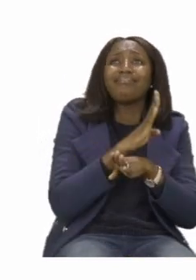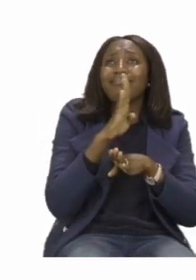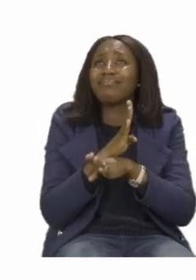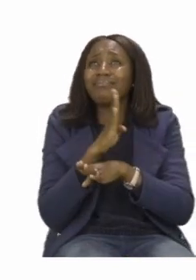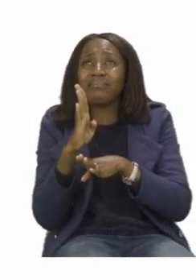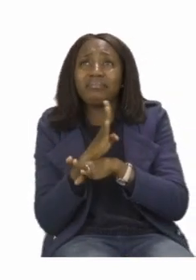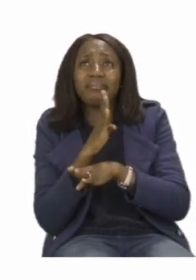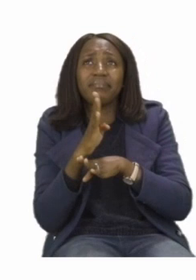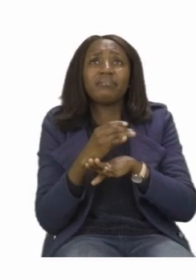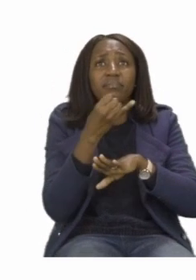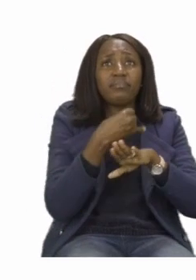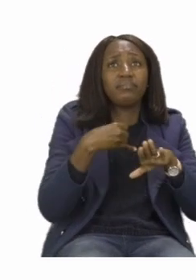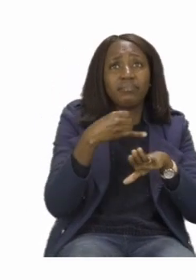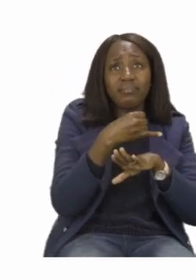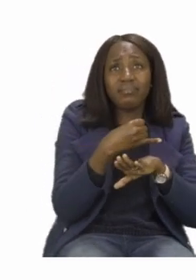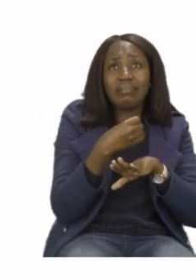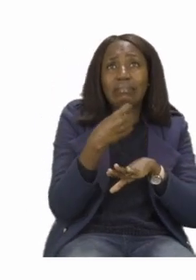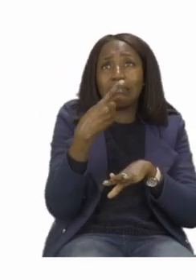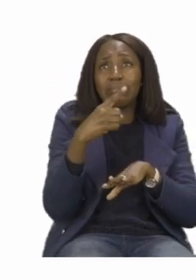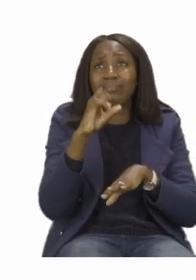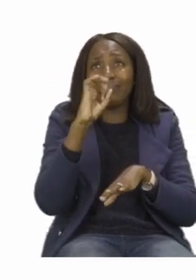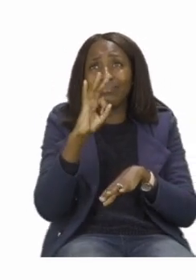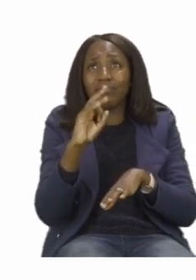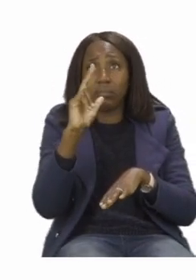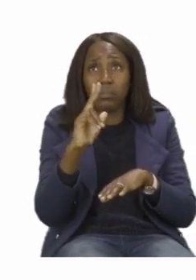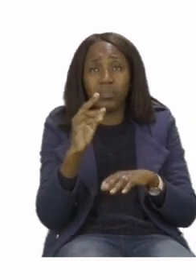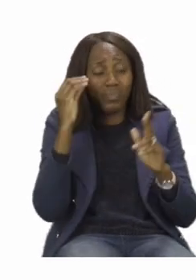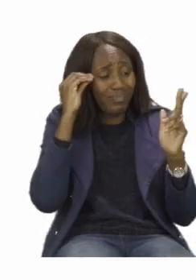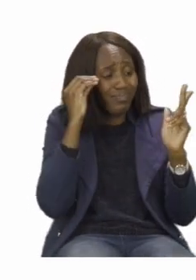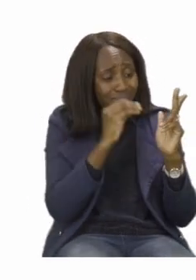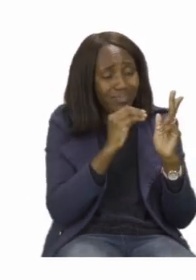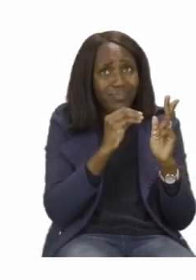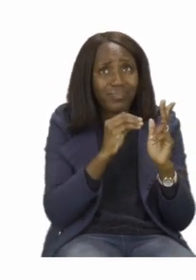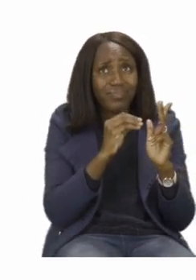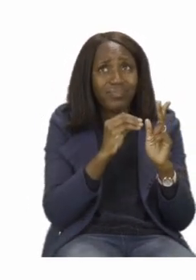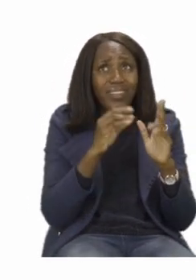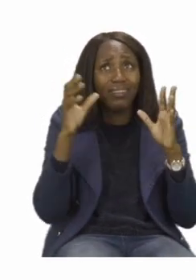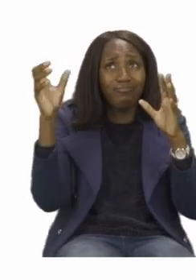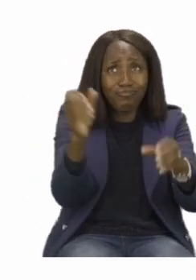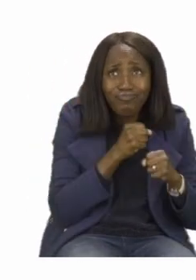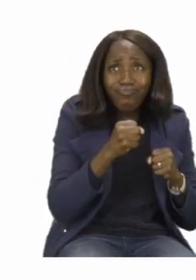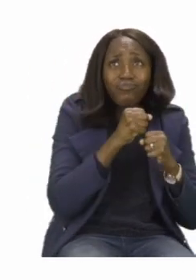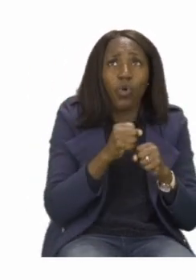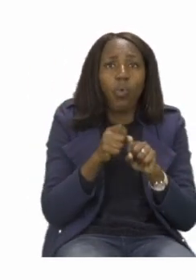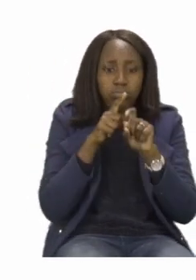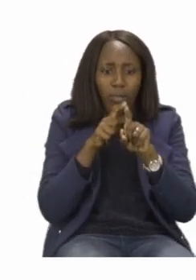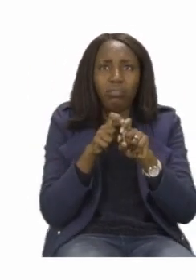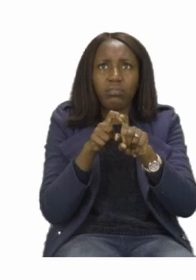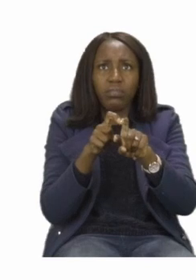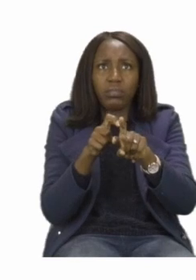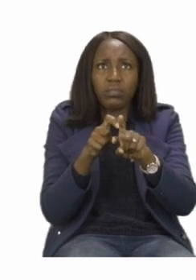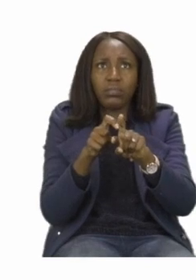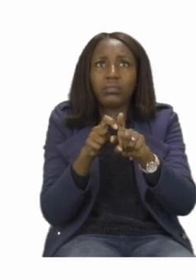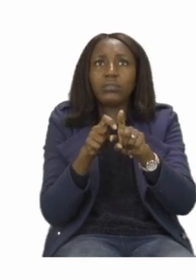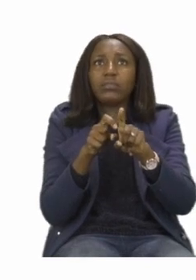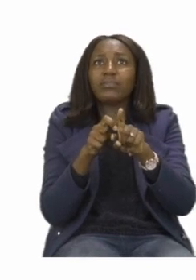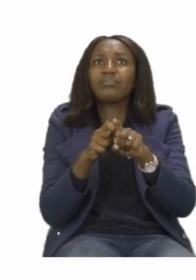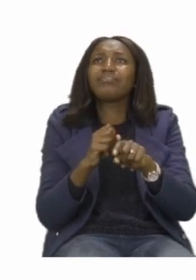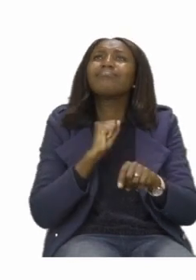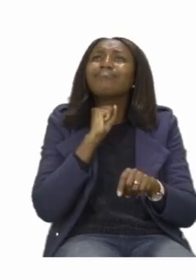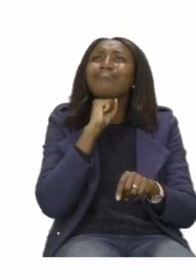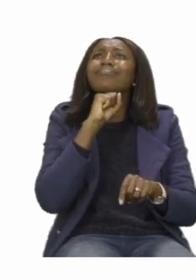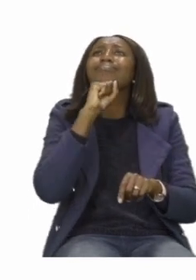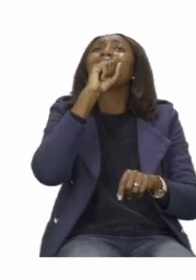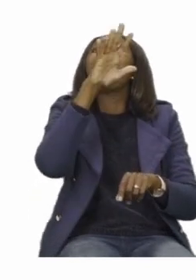But if a stranger follows you or tries to grab you, be safe and yell,